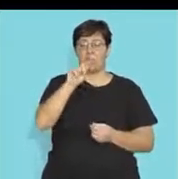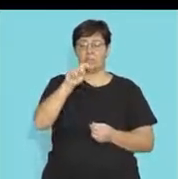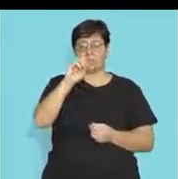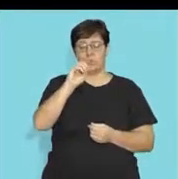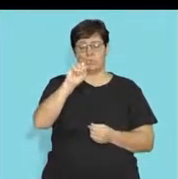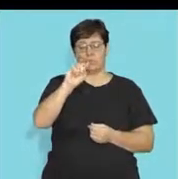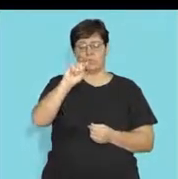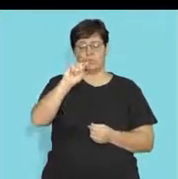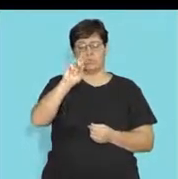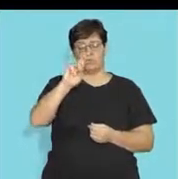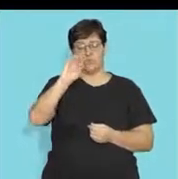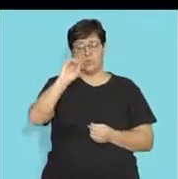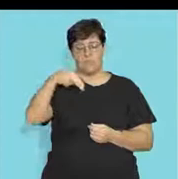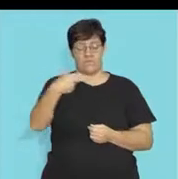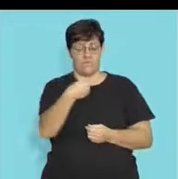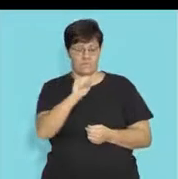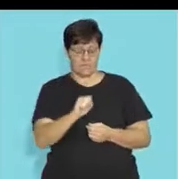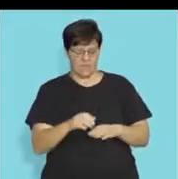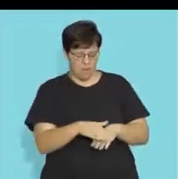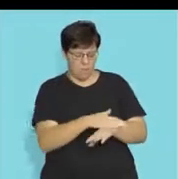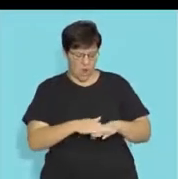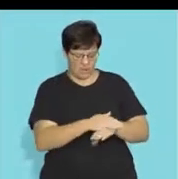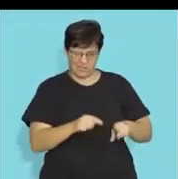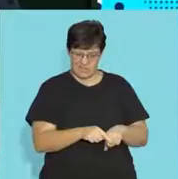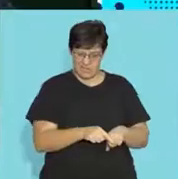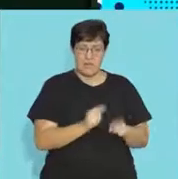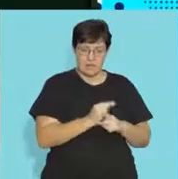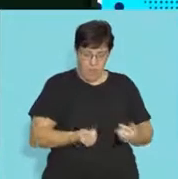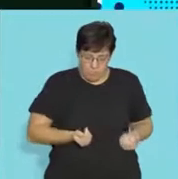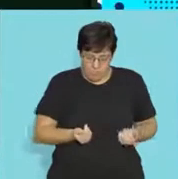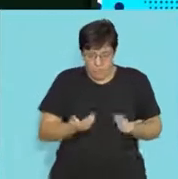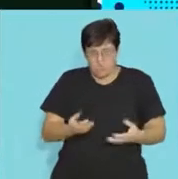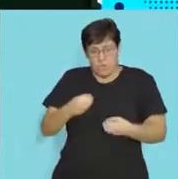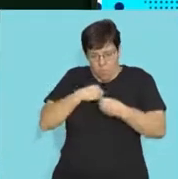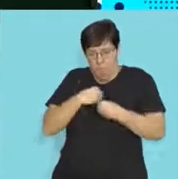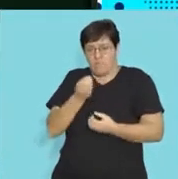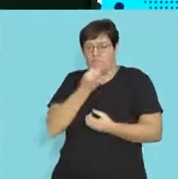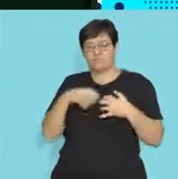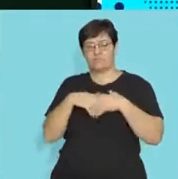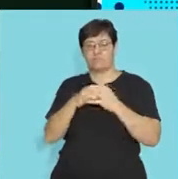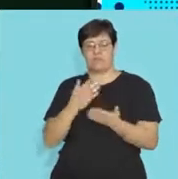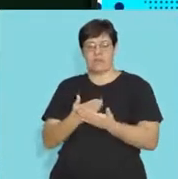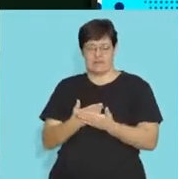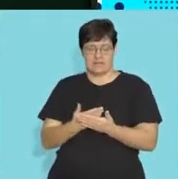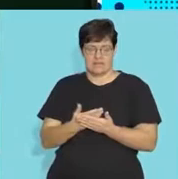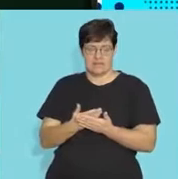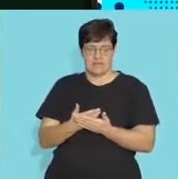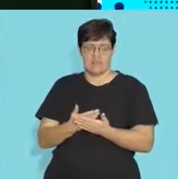autotrophs right at the bottom. An autotroph is essentially an organism that is capable of producing its own food.